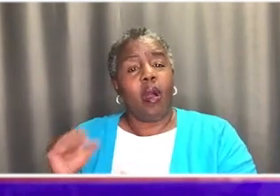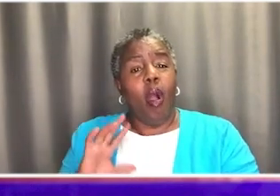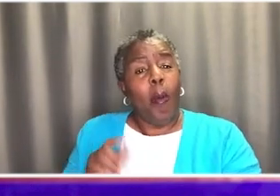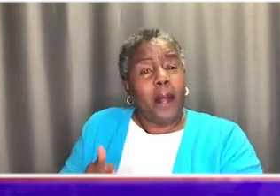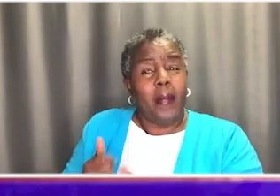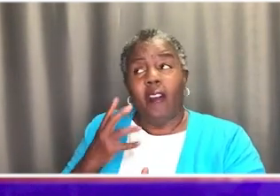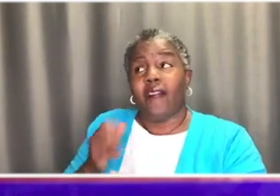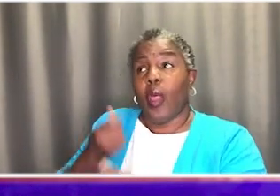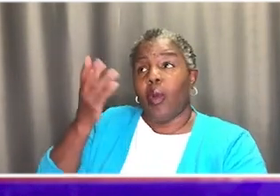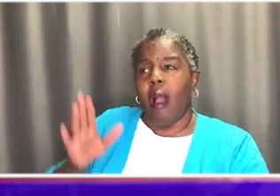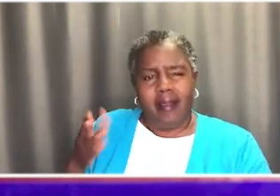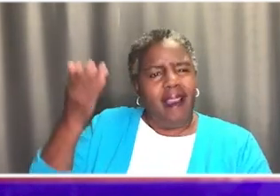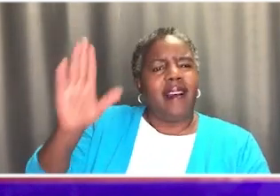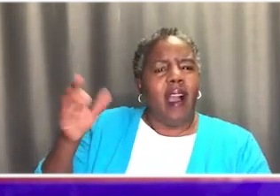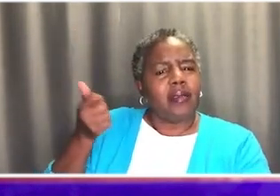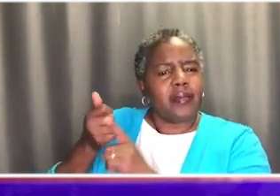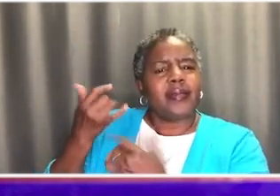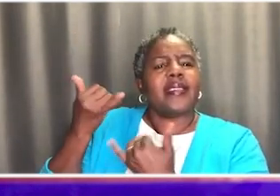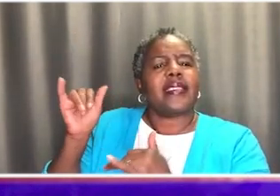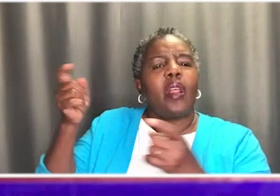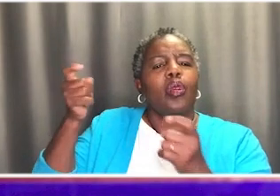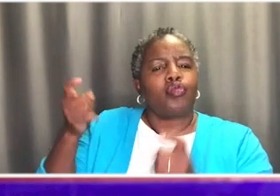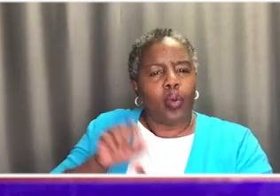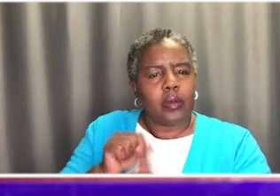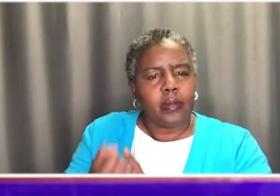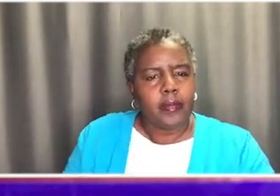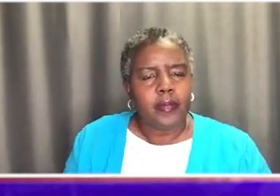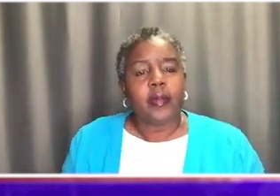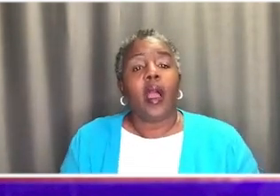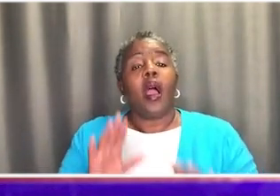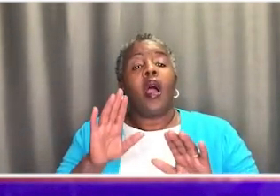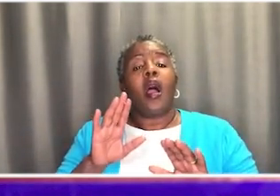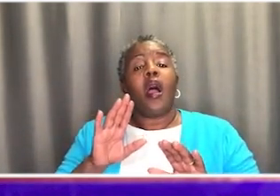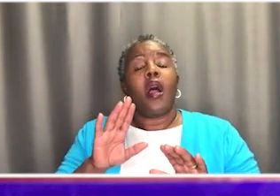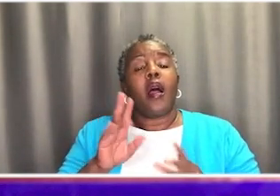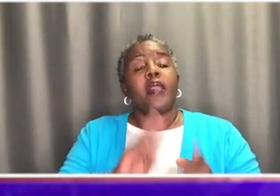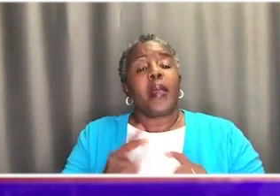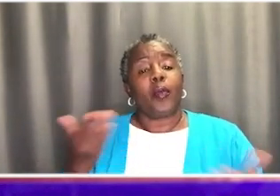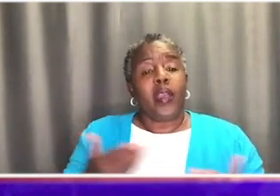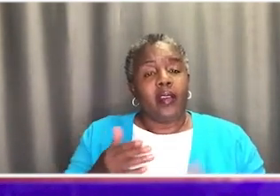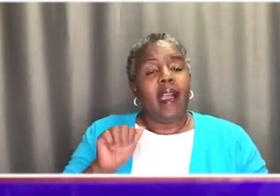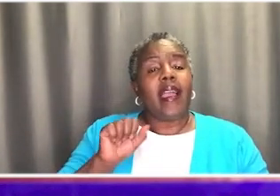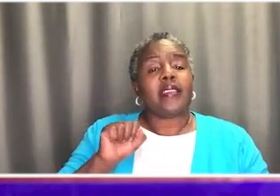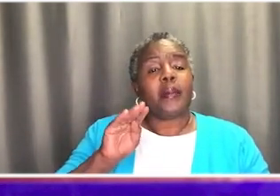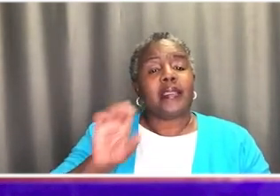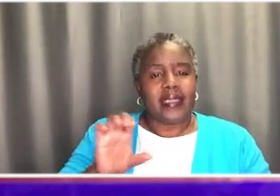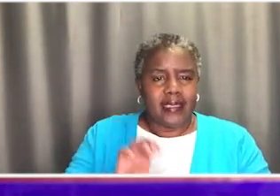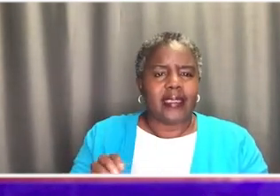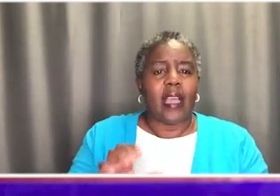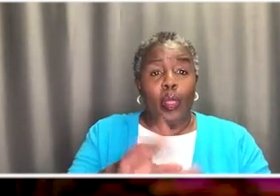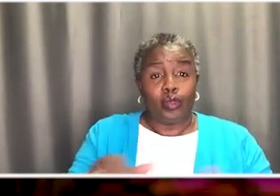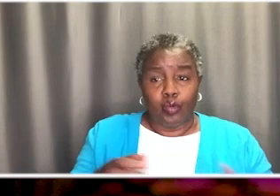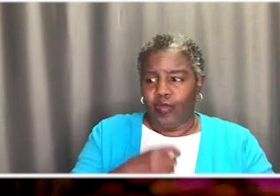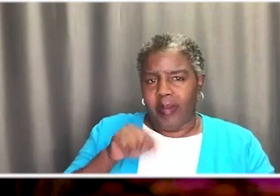control. And the children of Alfred Street preached such a wonderful message a couple of